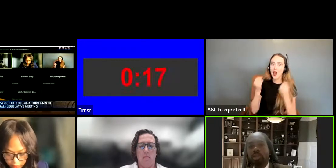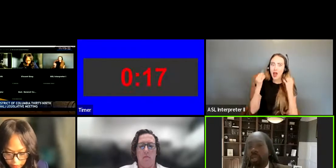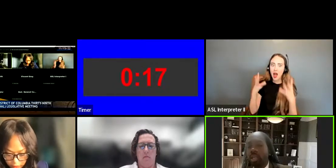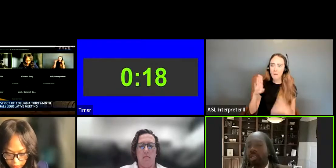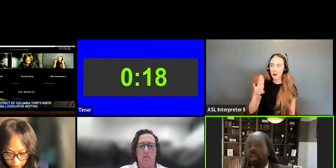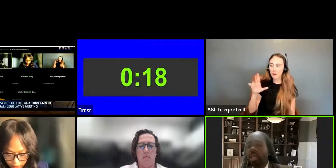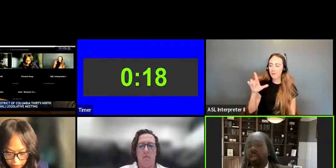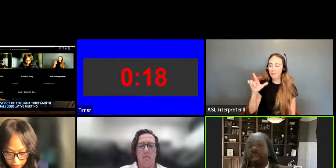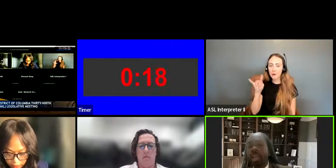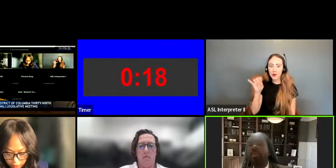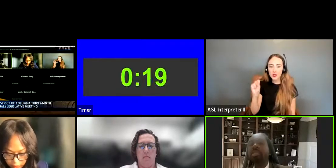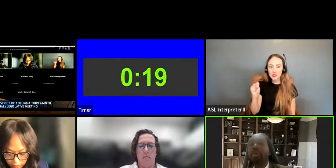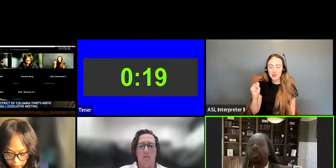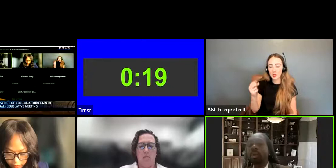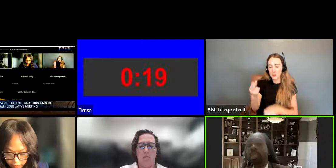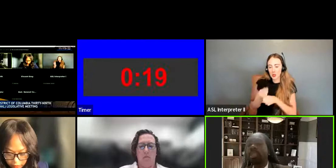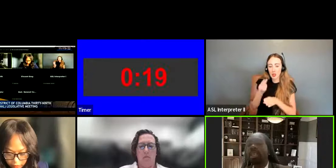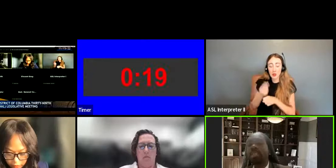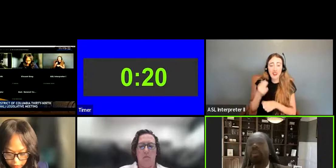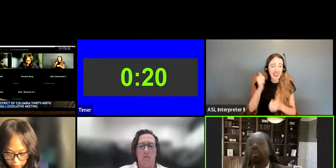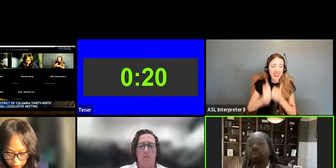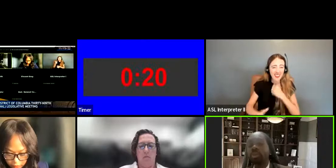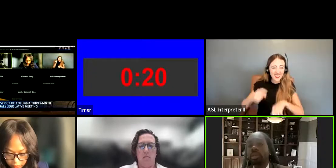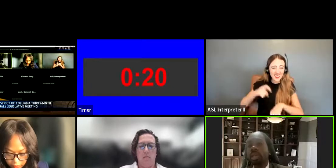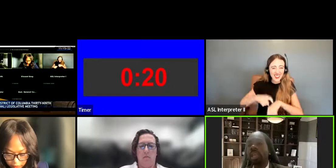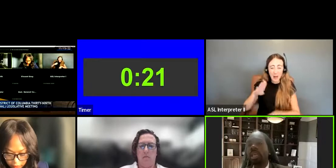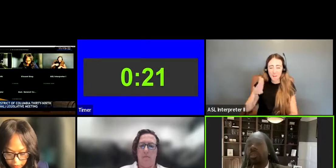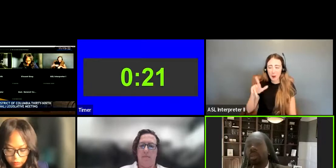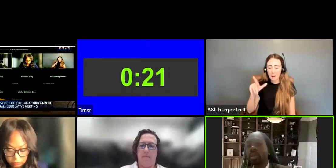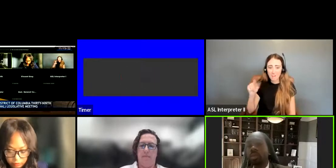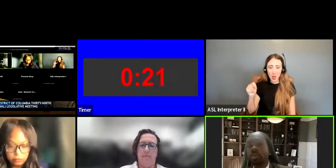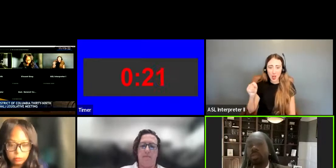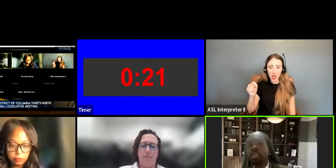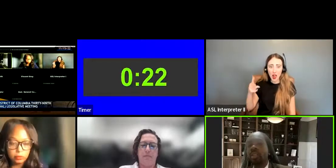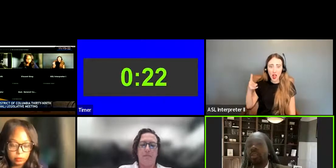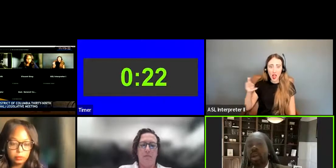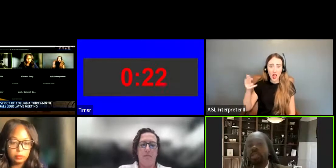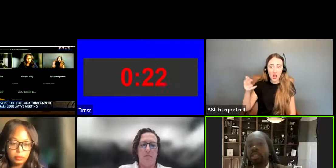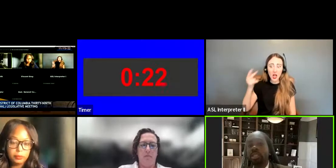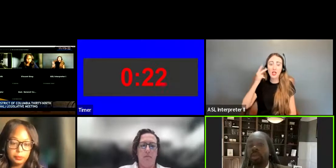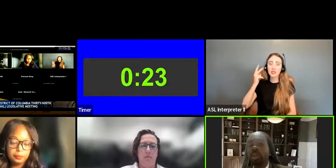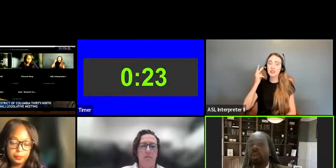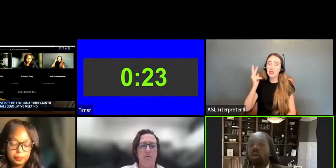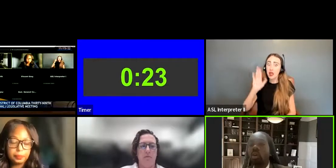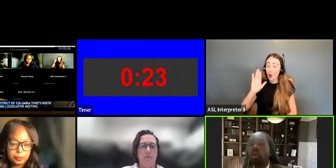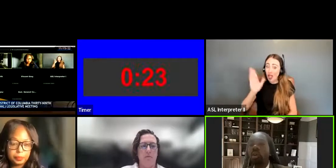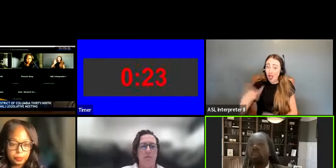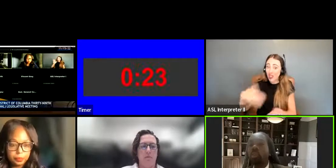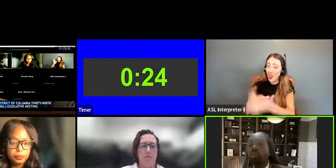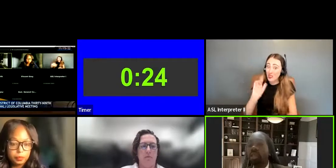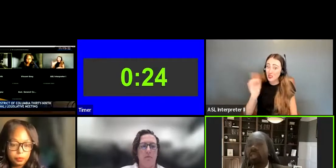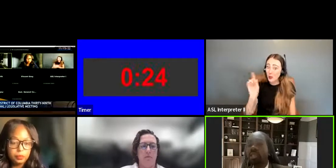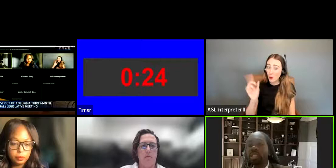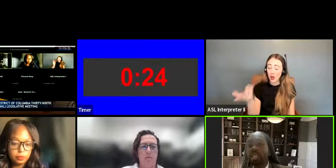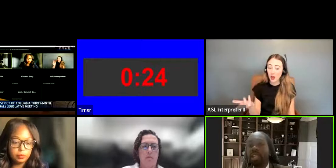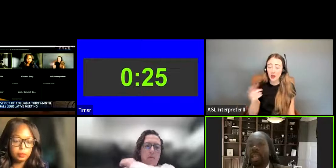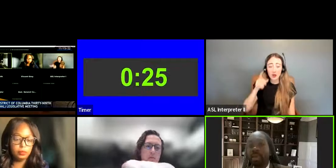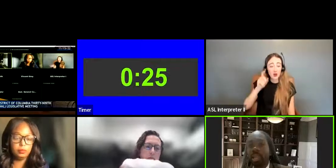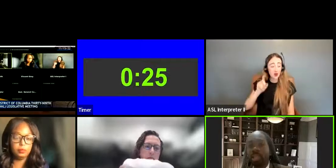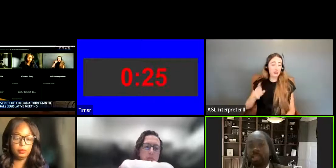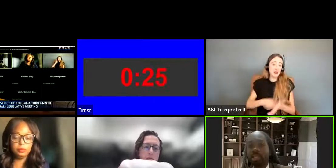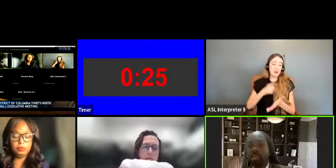used in this committee. That's not, every time a bullet leaves that chamber, it lands somewhere. And we're seeing crime scenes where we have to call 3 to